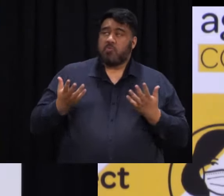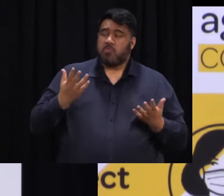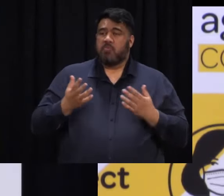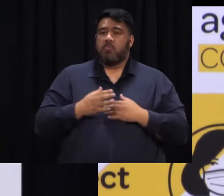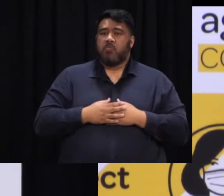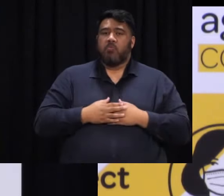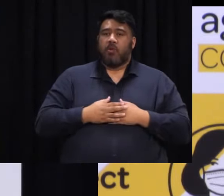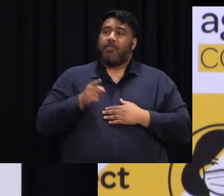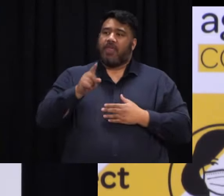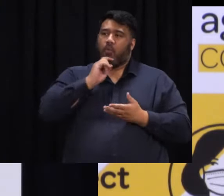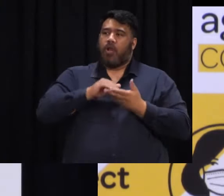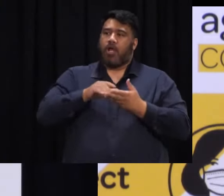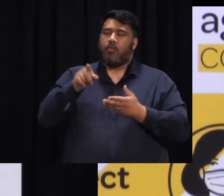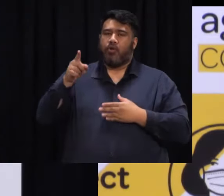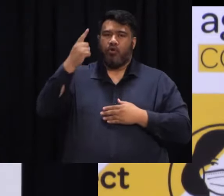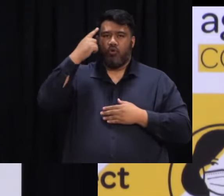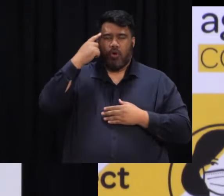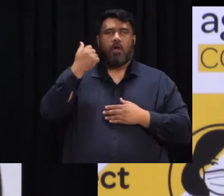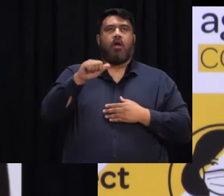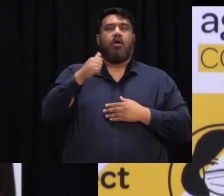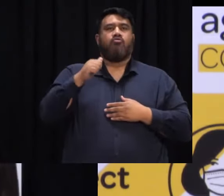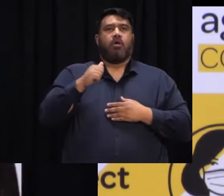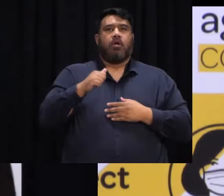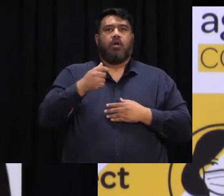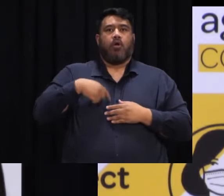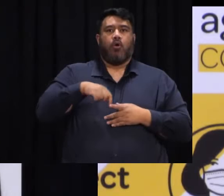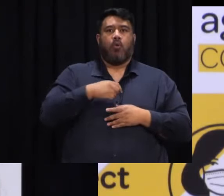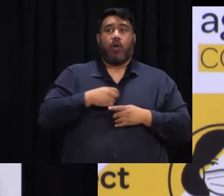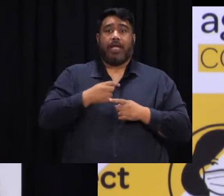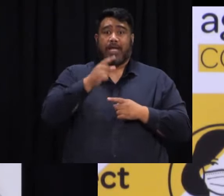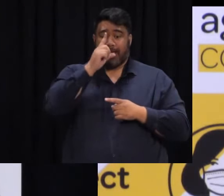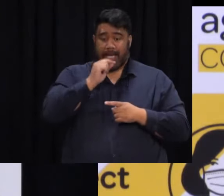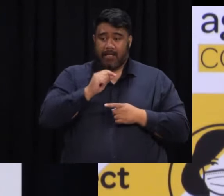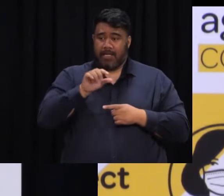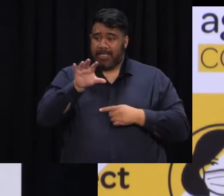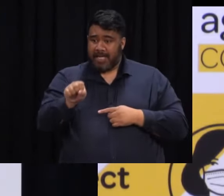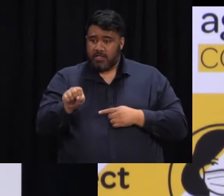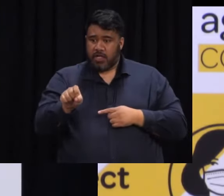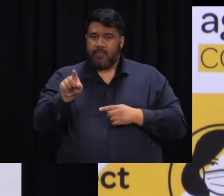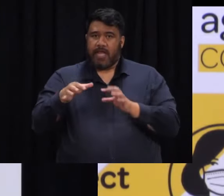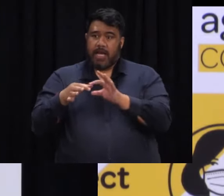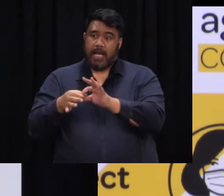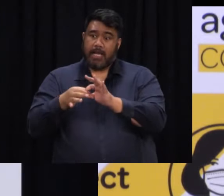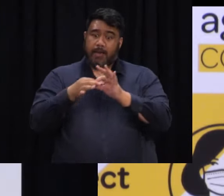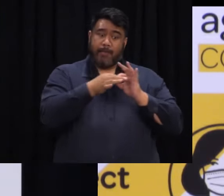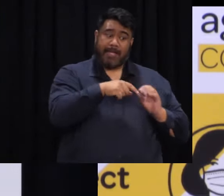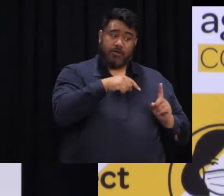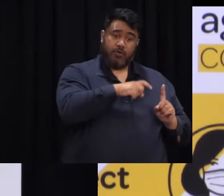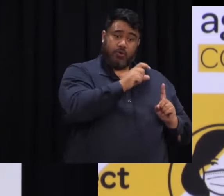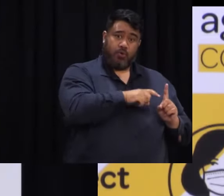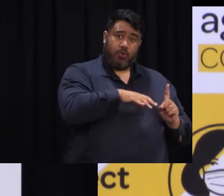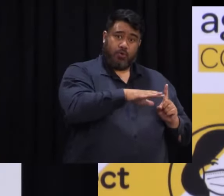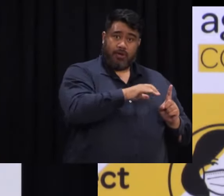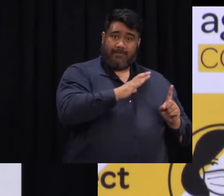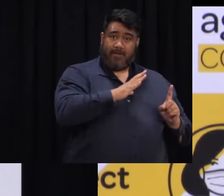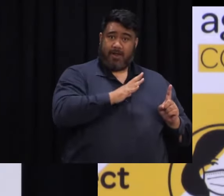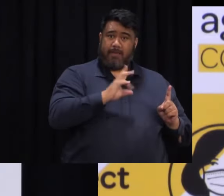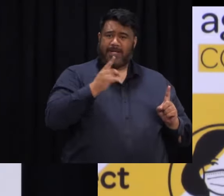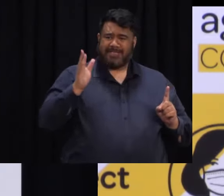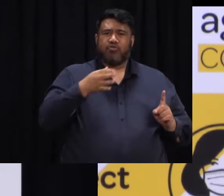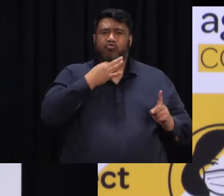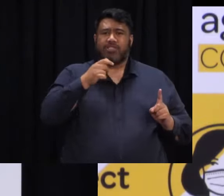to consider that even while we've retrospectively been able to link, that does pose some risk that individuals have been infectious in the